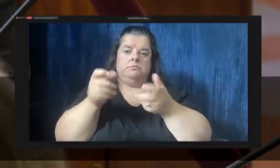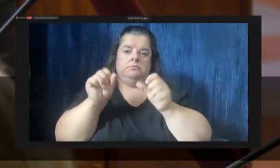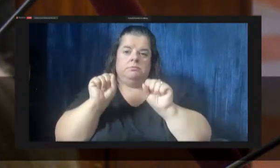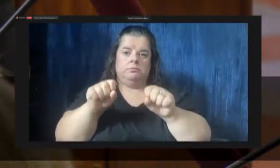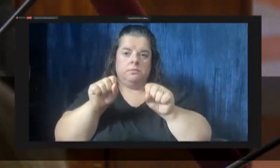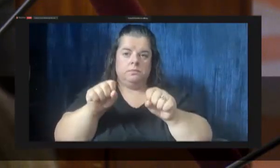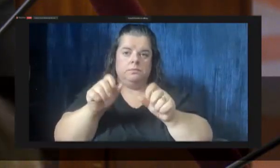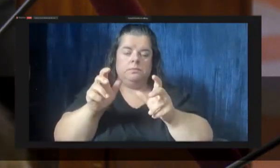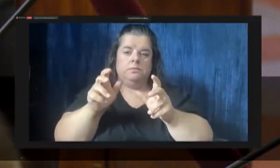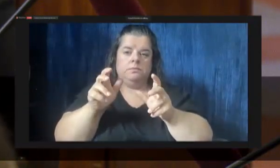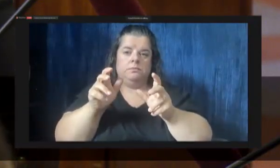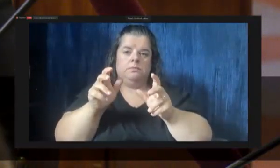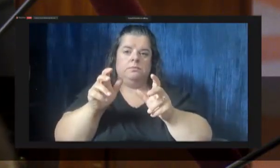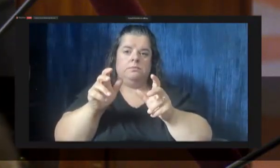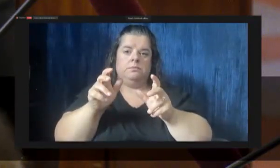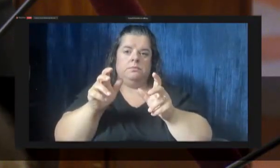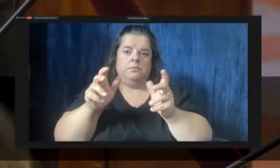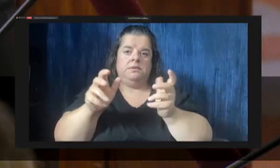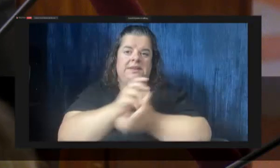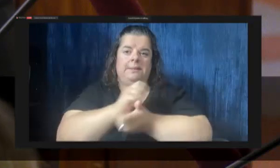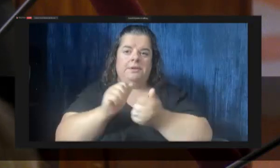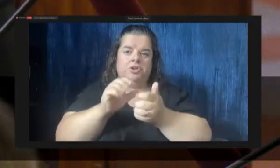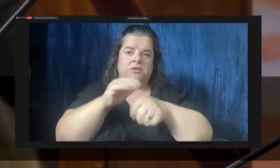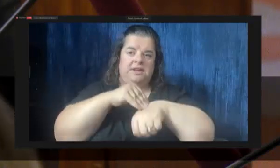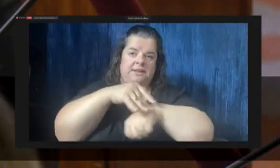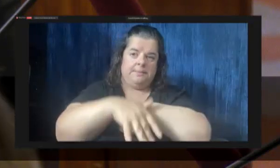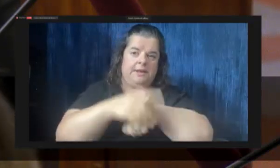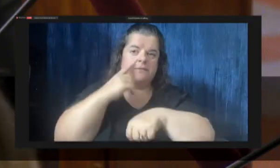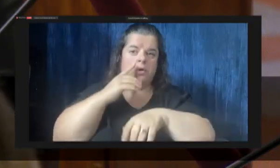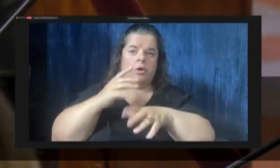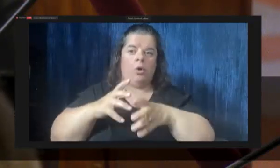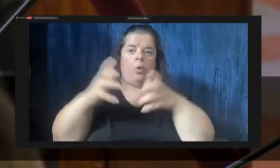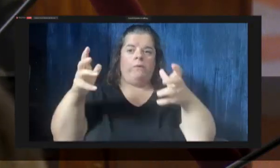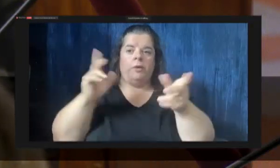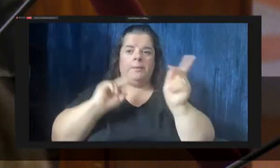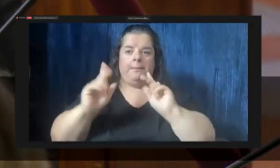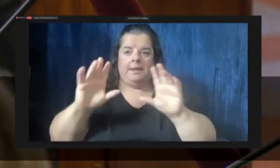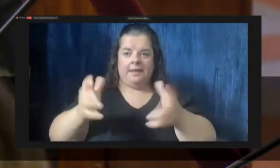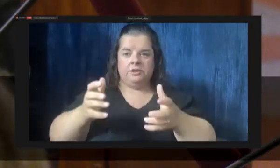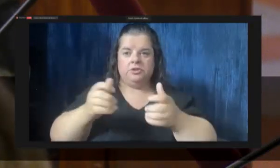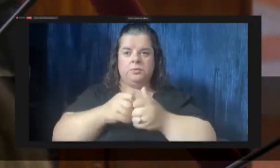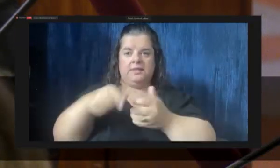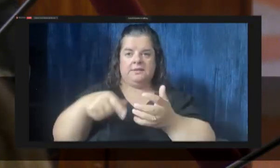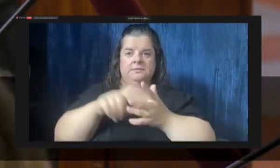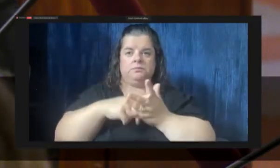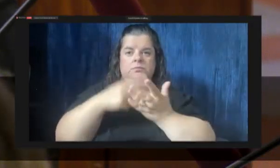think, demonstrably damaging impact of overpopulation with this pilot program in this